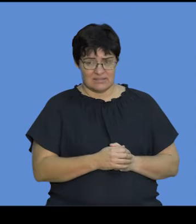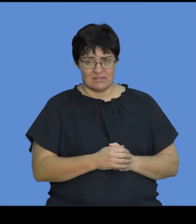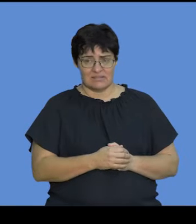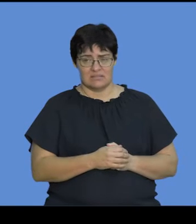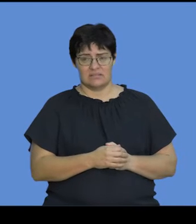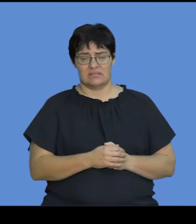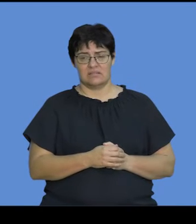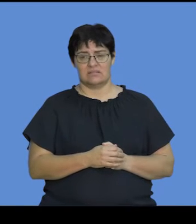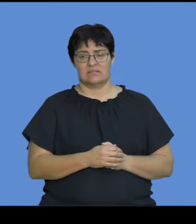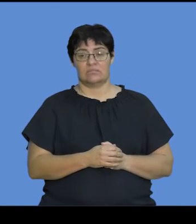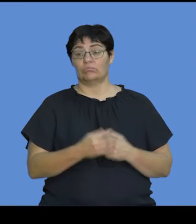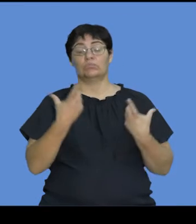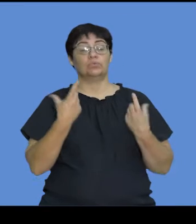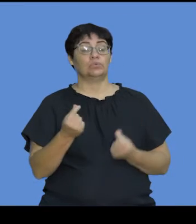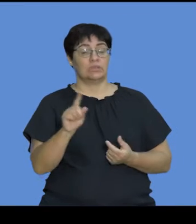that. What we do is this.